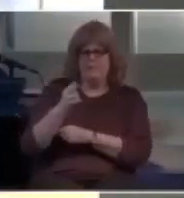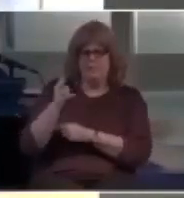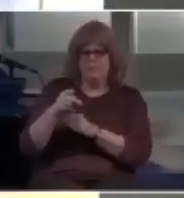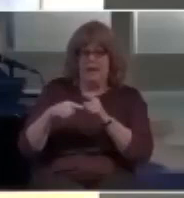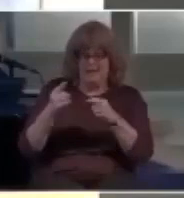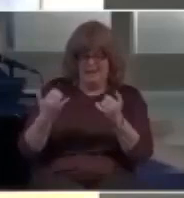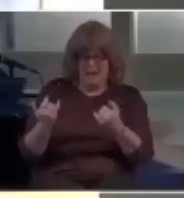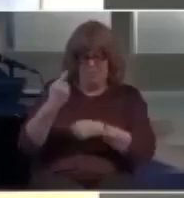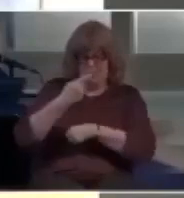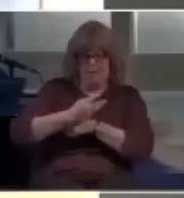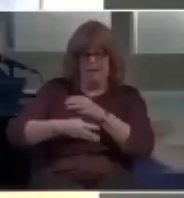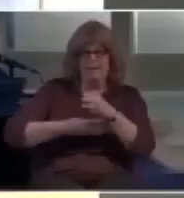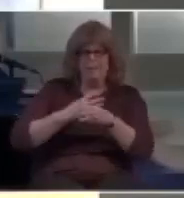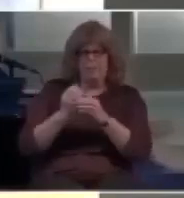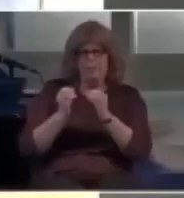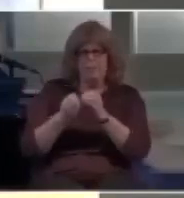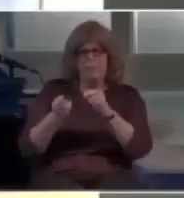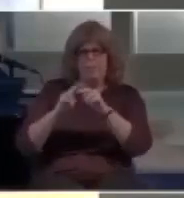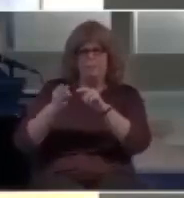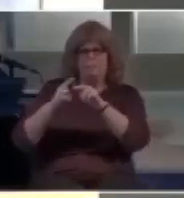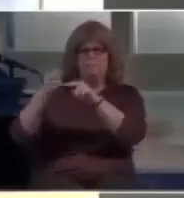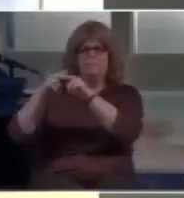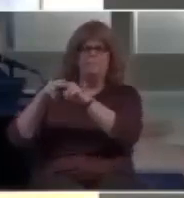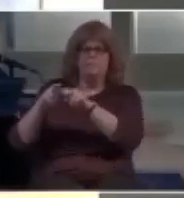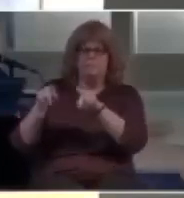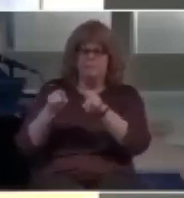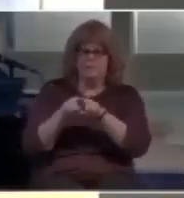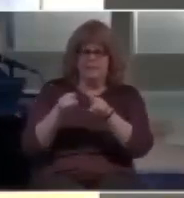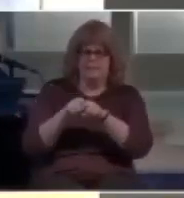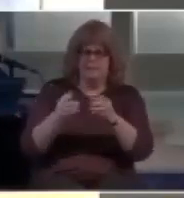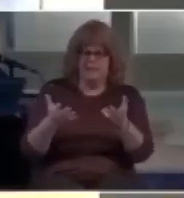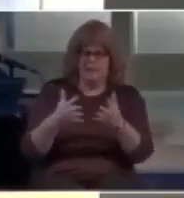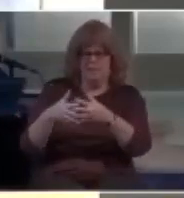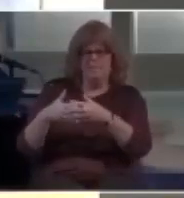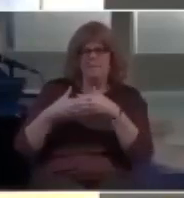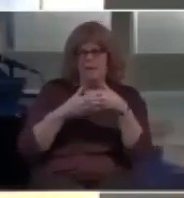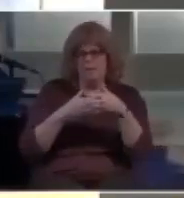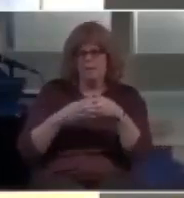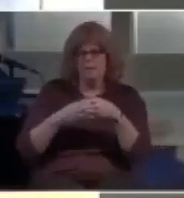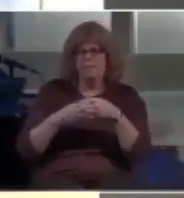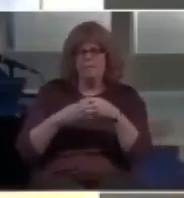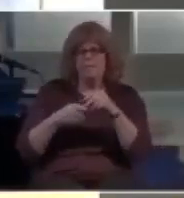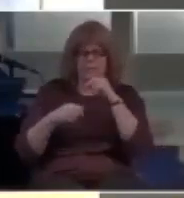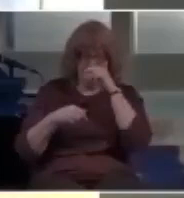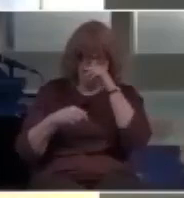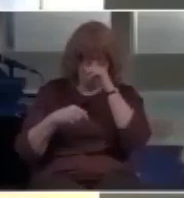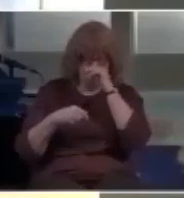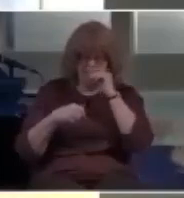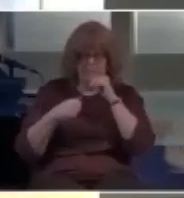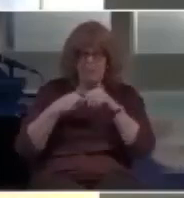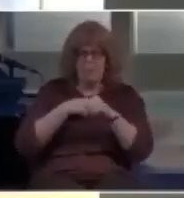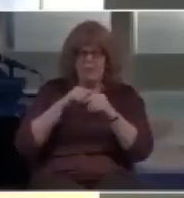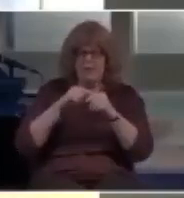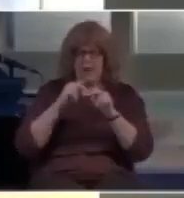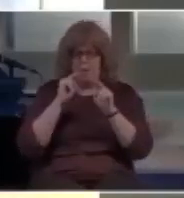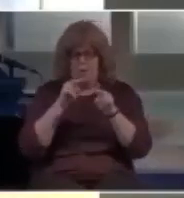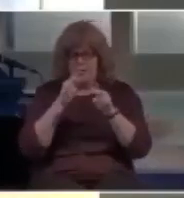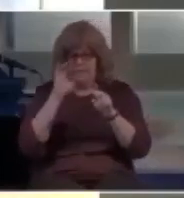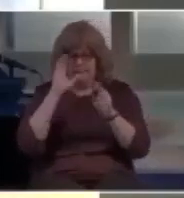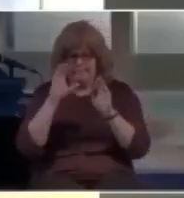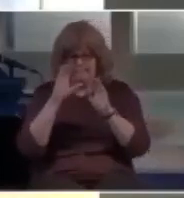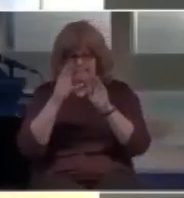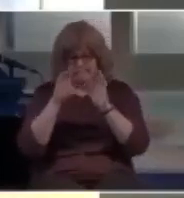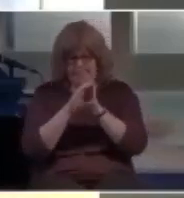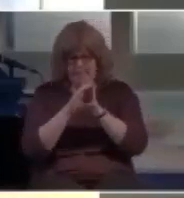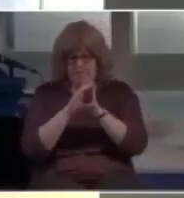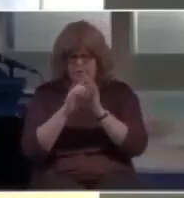our world today, even in our own nation. And as we began to look at this picture that was